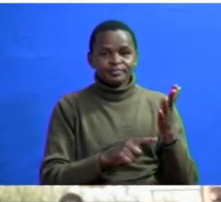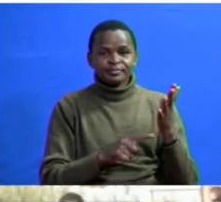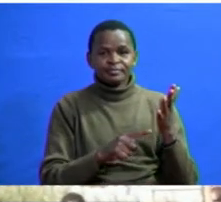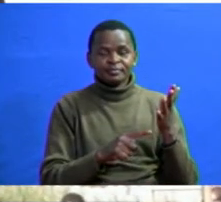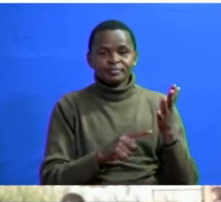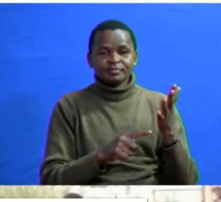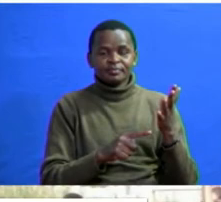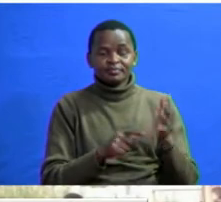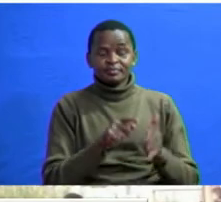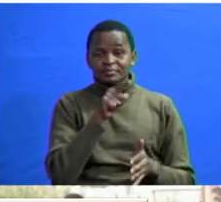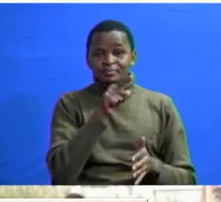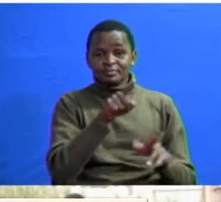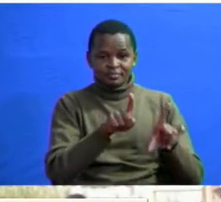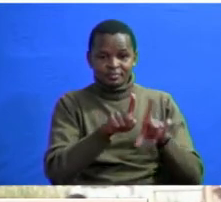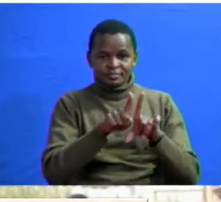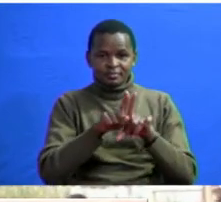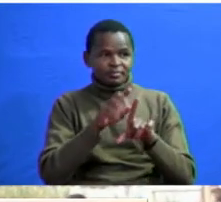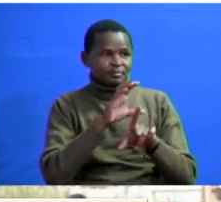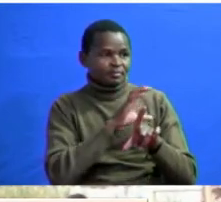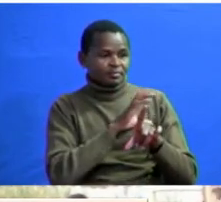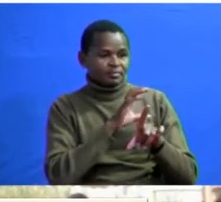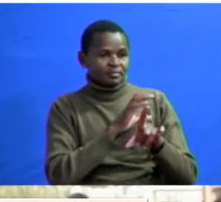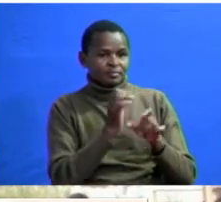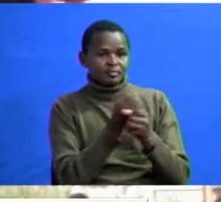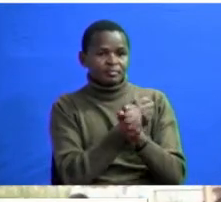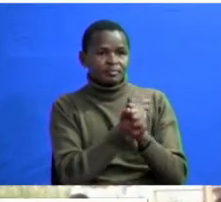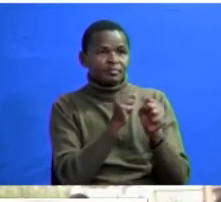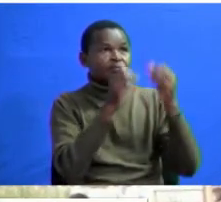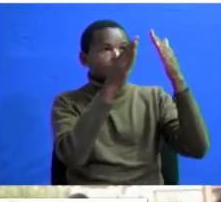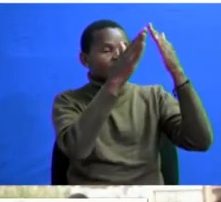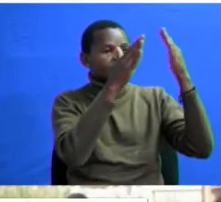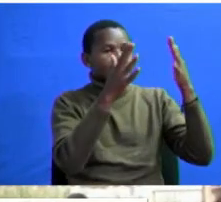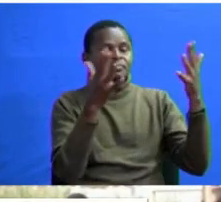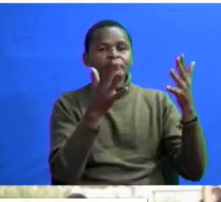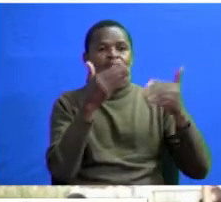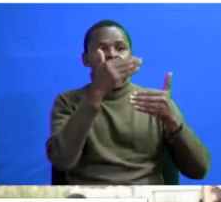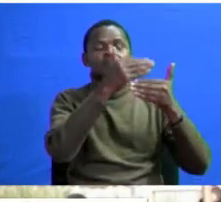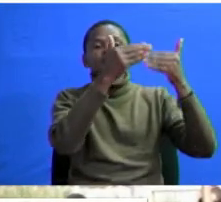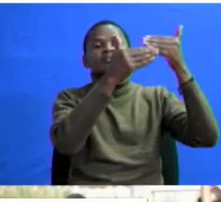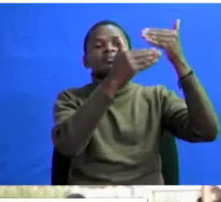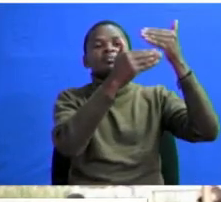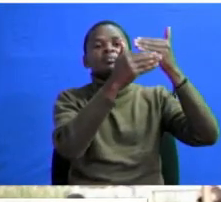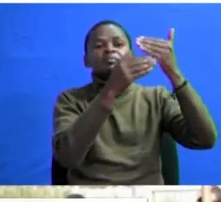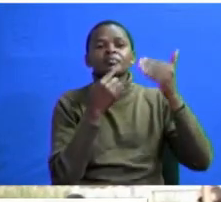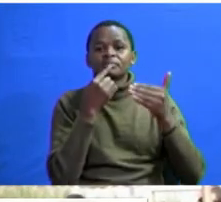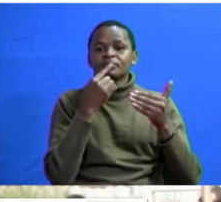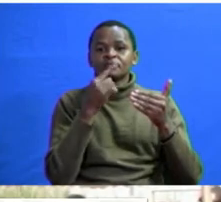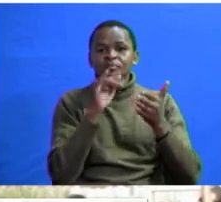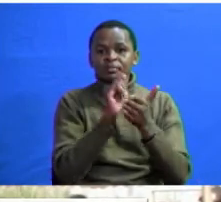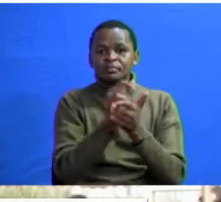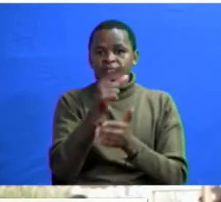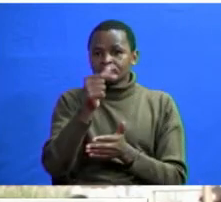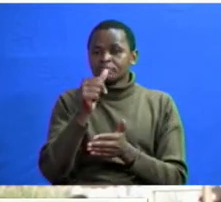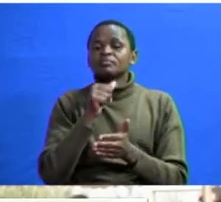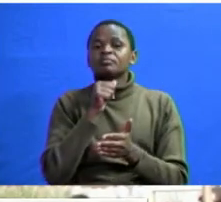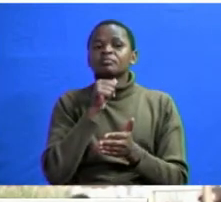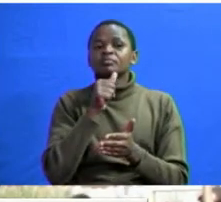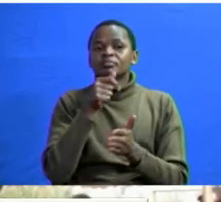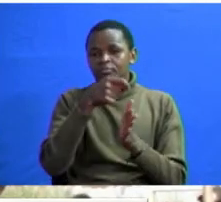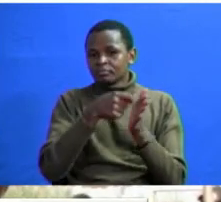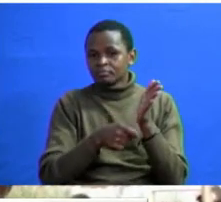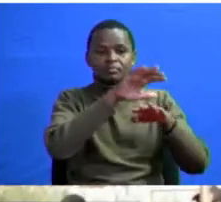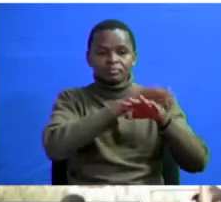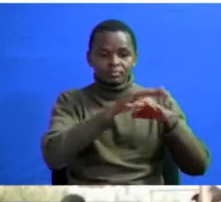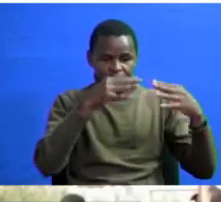Na wewe hata wewe mwenyewe uweze kuchagua nyumba hii inajengwa wapi. Niambie tu hiyo pesa sio ushuru ati